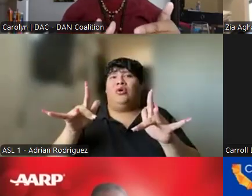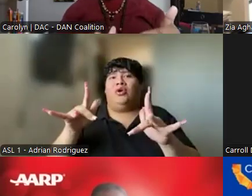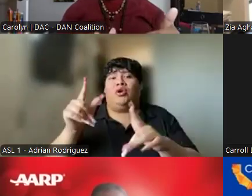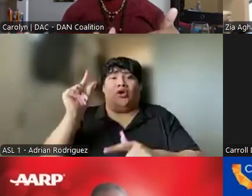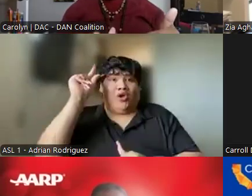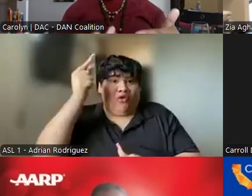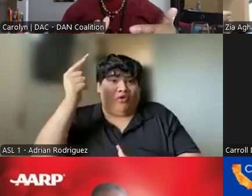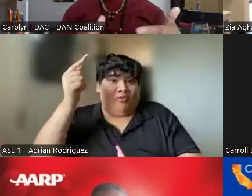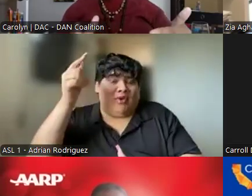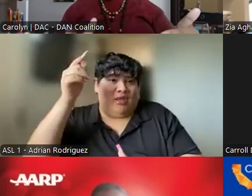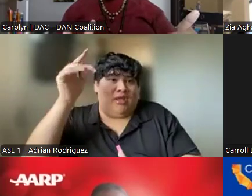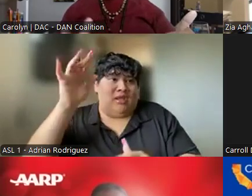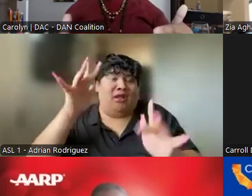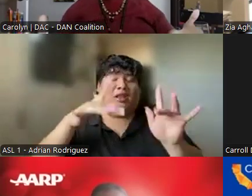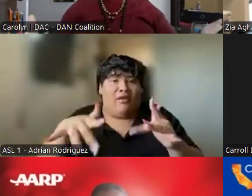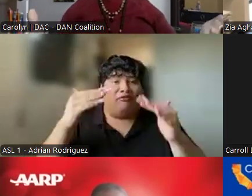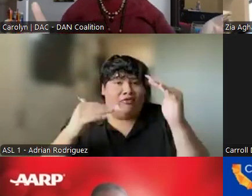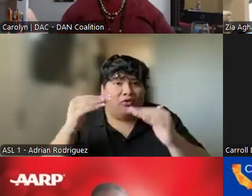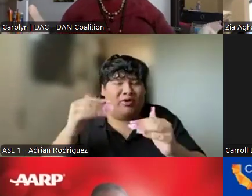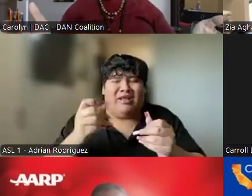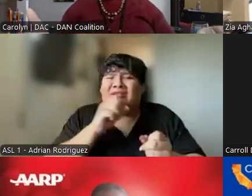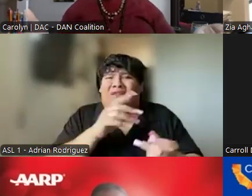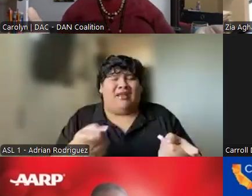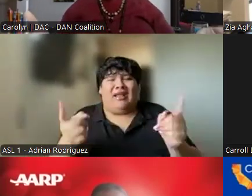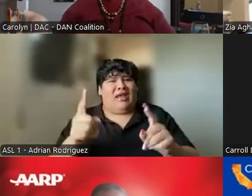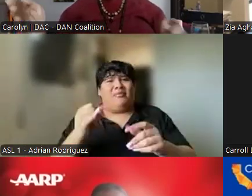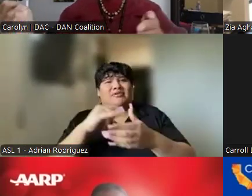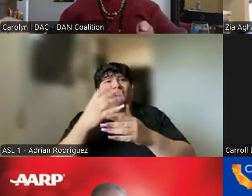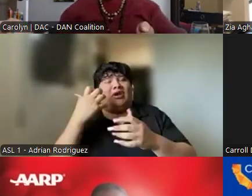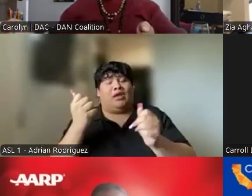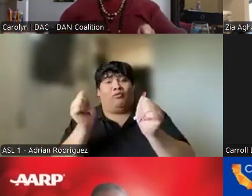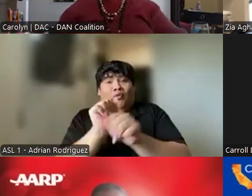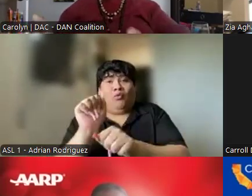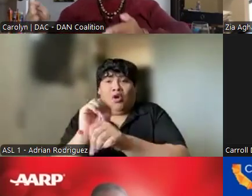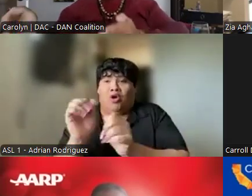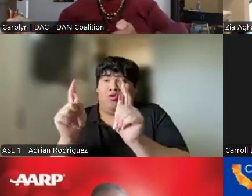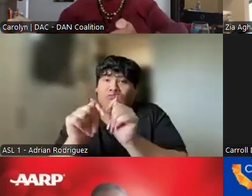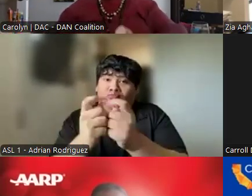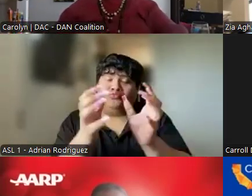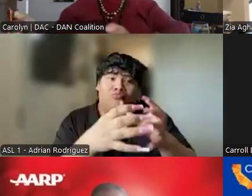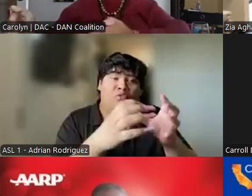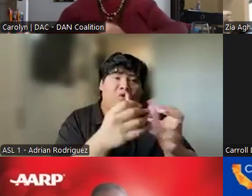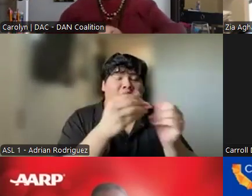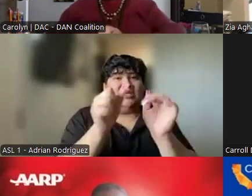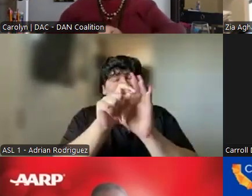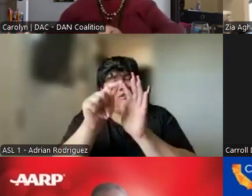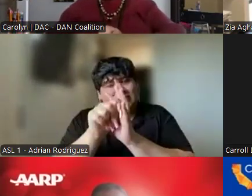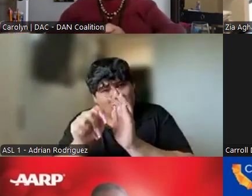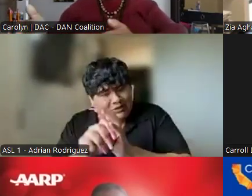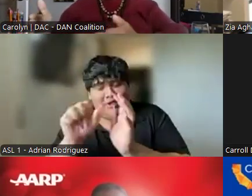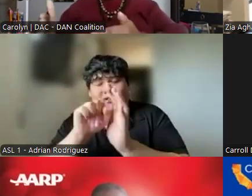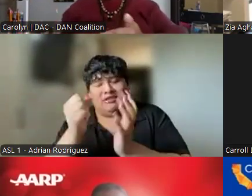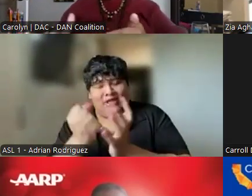government level. Yeah. Nothing happens unless we get the collaboration of the local government with the state government, with the federal